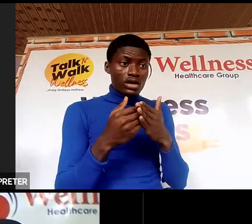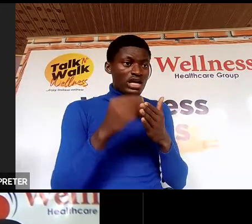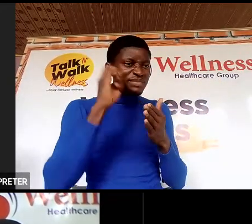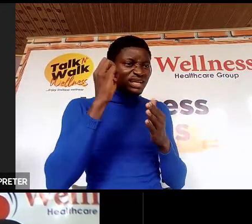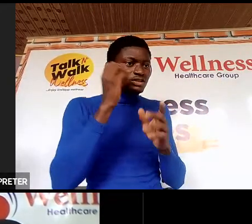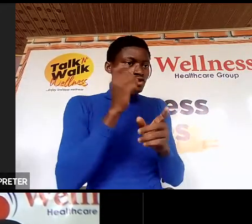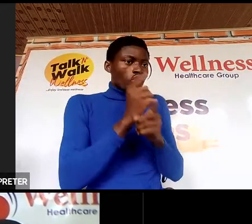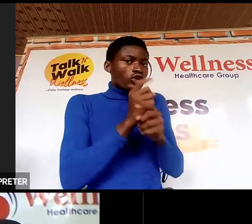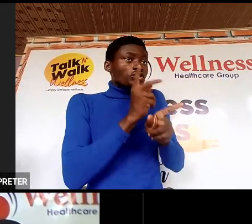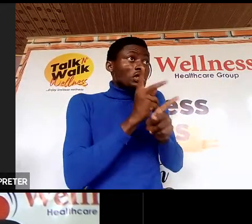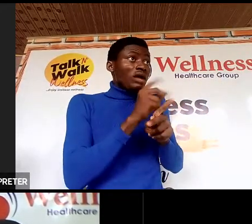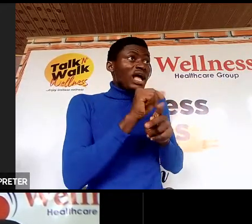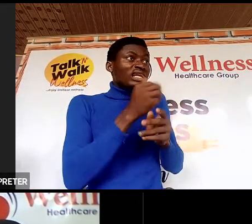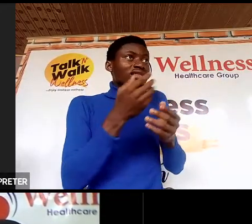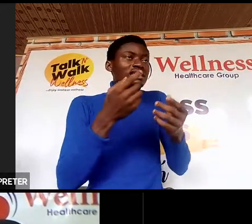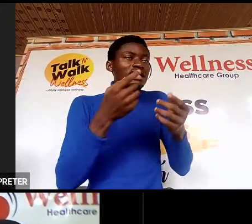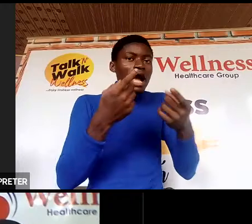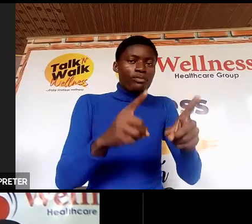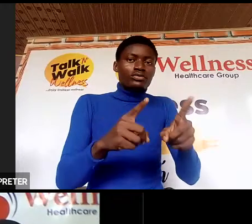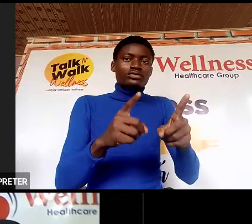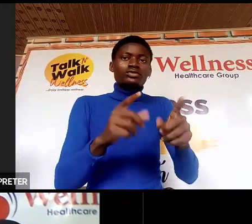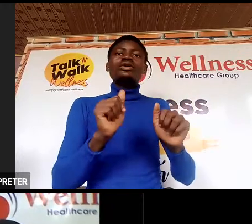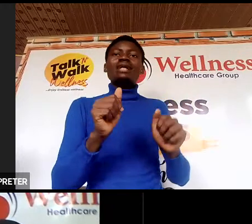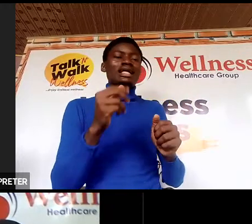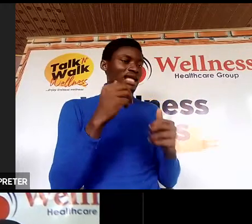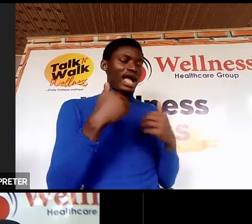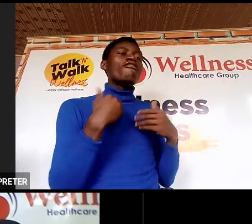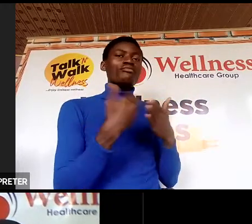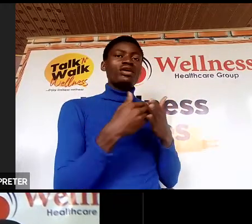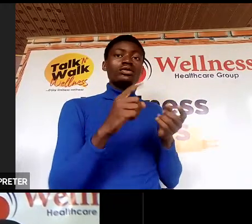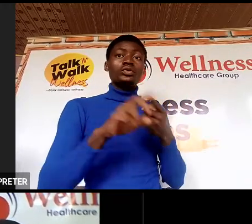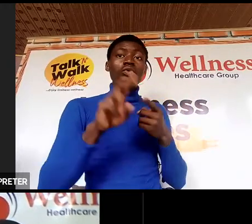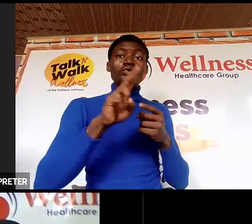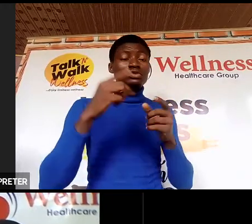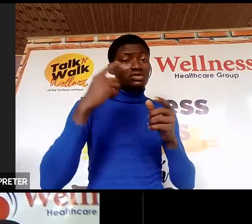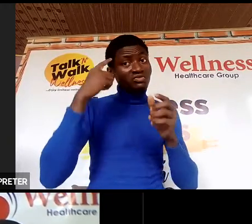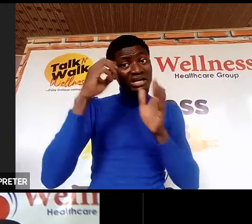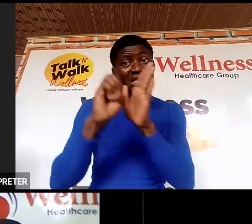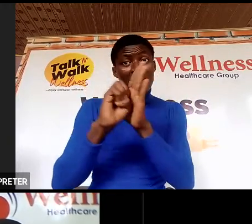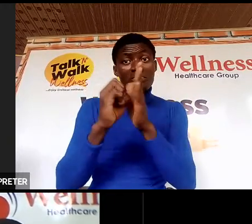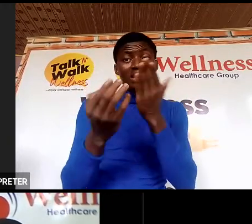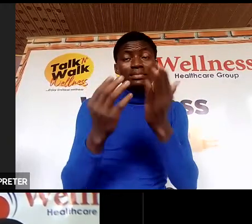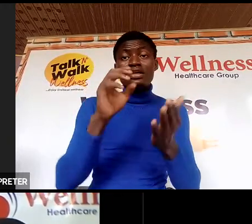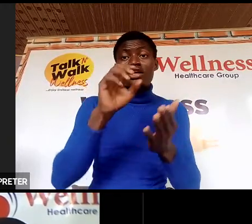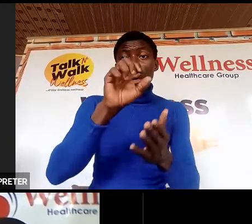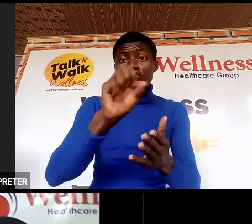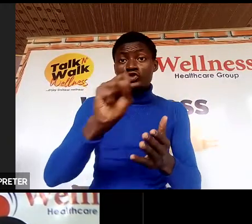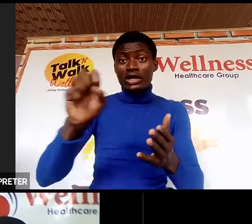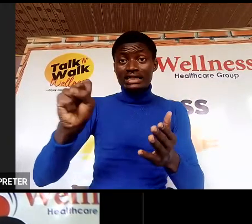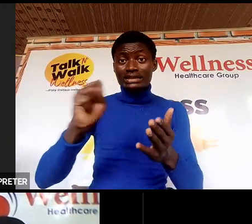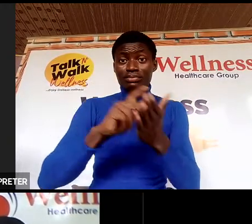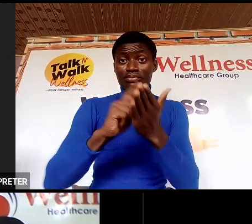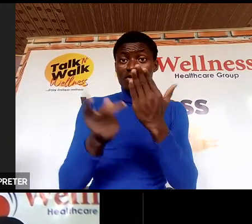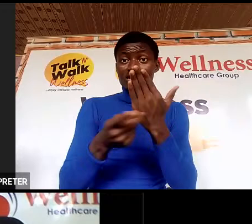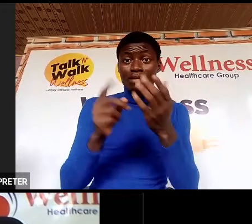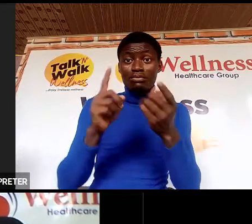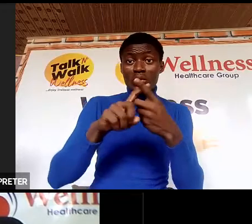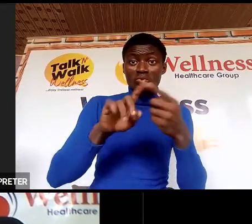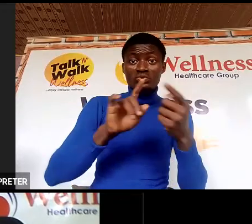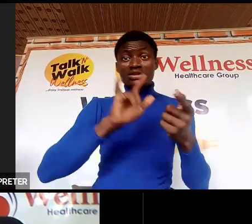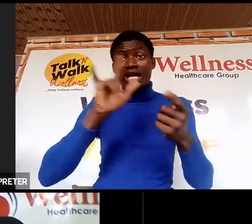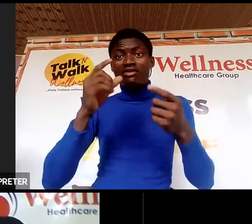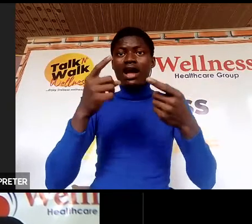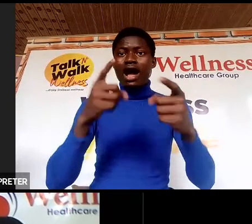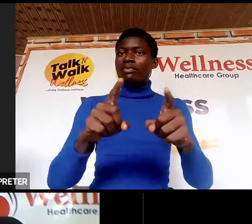particular scholarship program, it might be anything. But I won't say only health alone, but for circumstances where you really, so